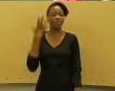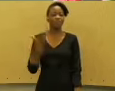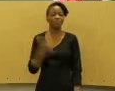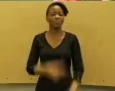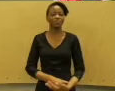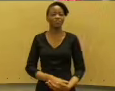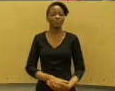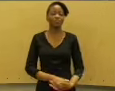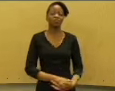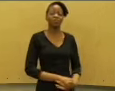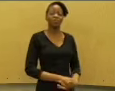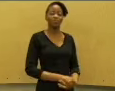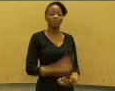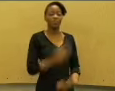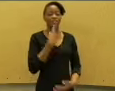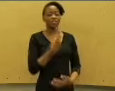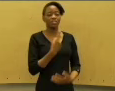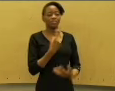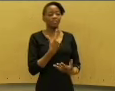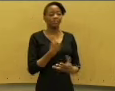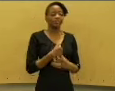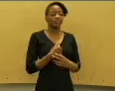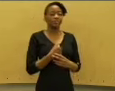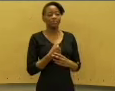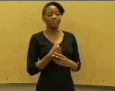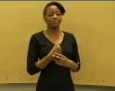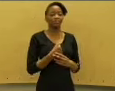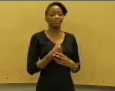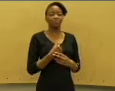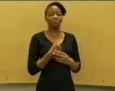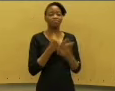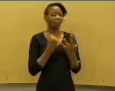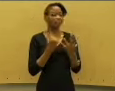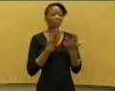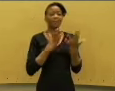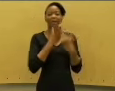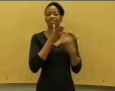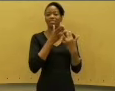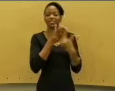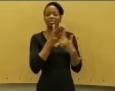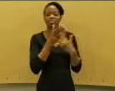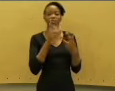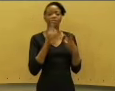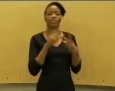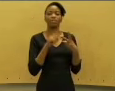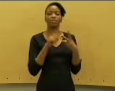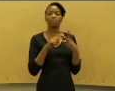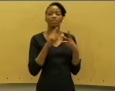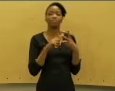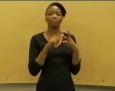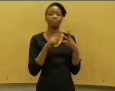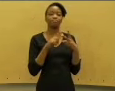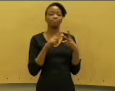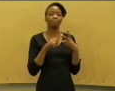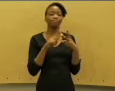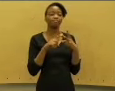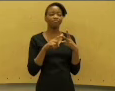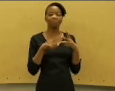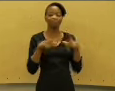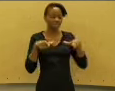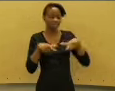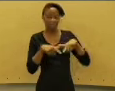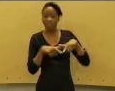I would want to say, make sex accessible, make consensual, safe sex